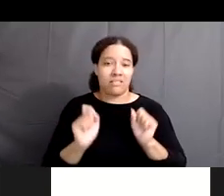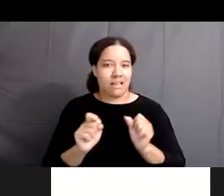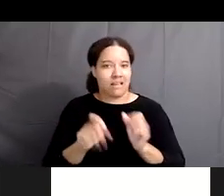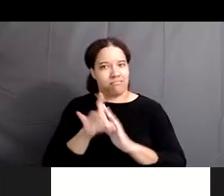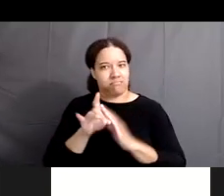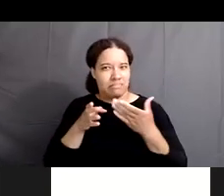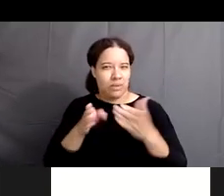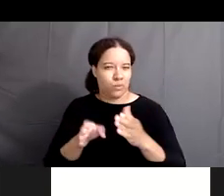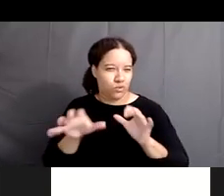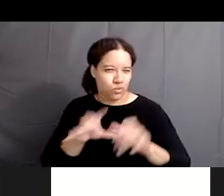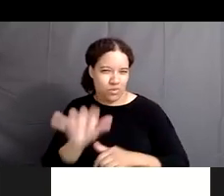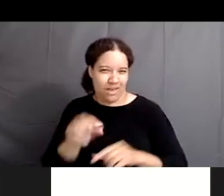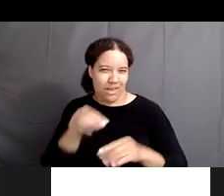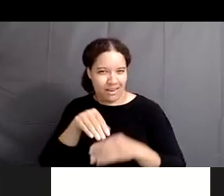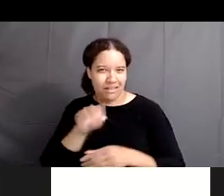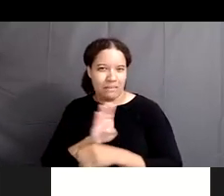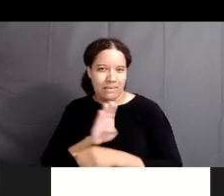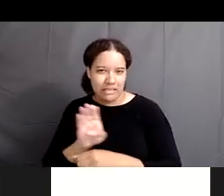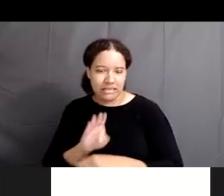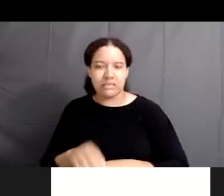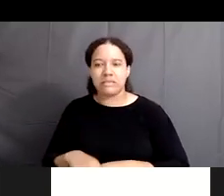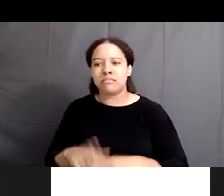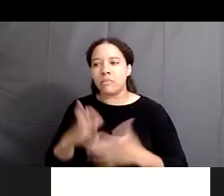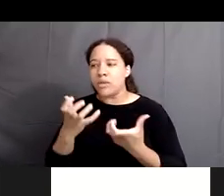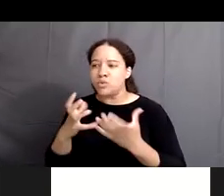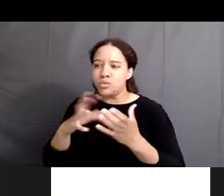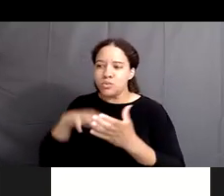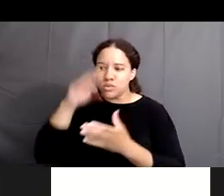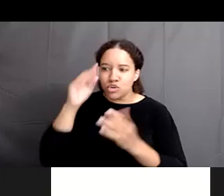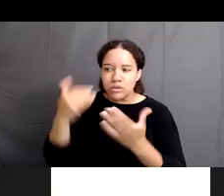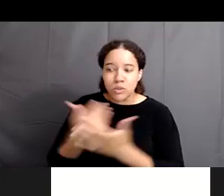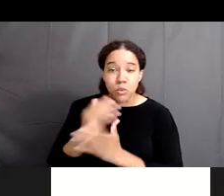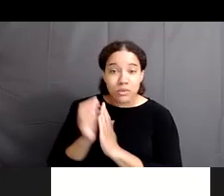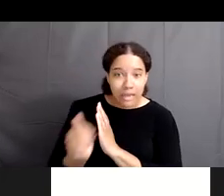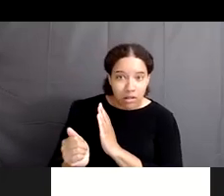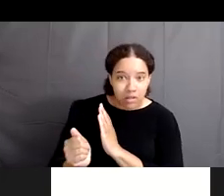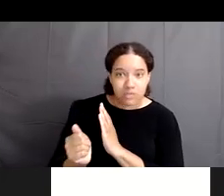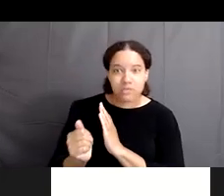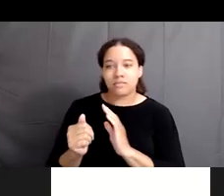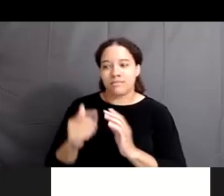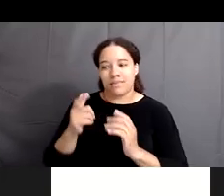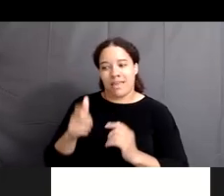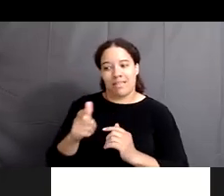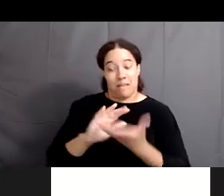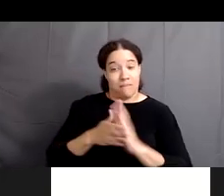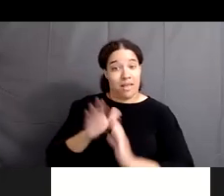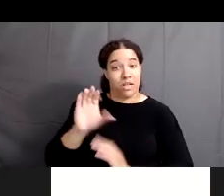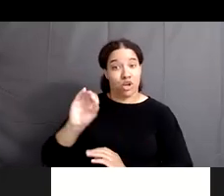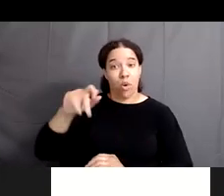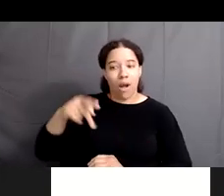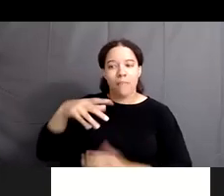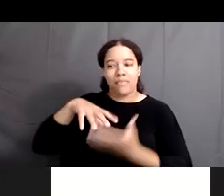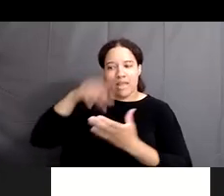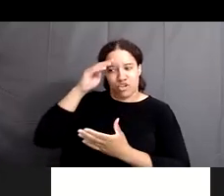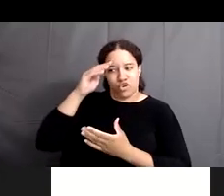as a business owner, they're learning skills about what a business owner needs to know in order to effectively support that business.